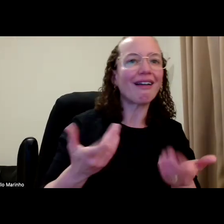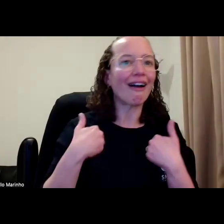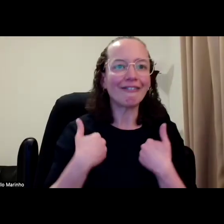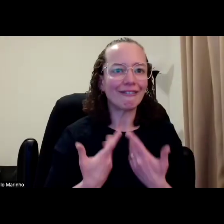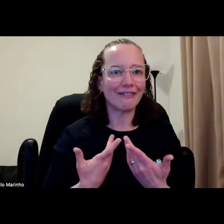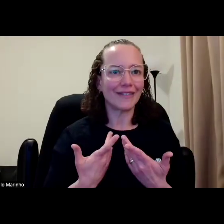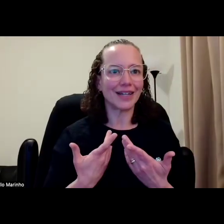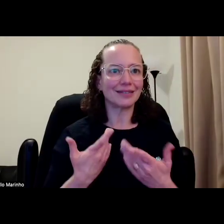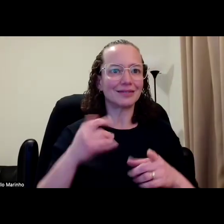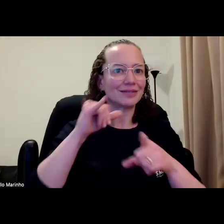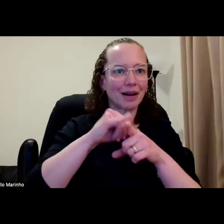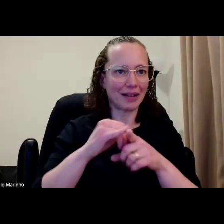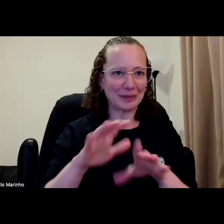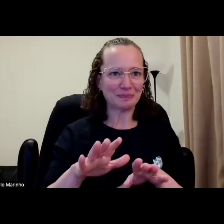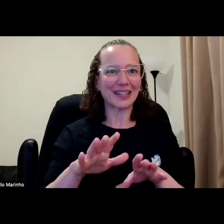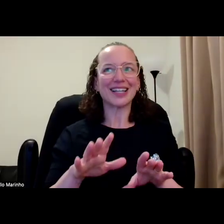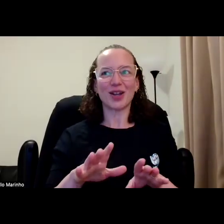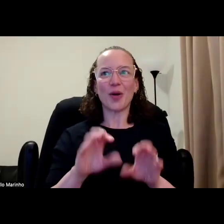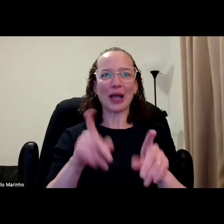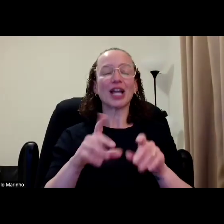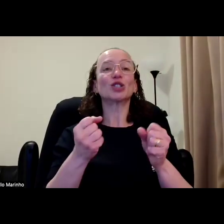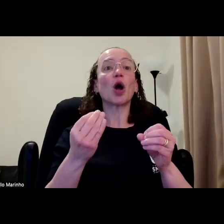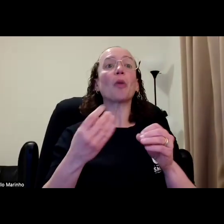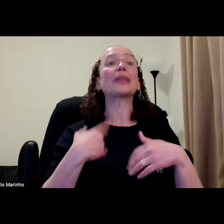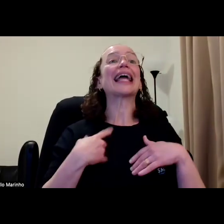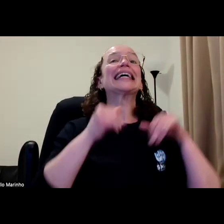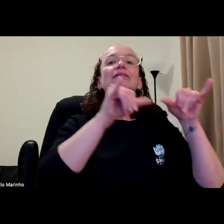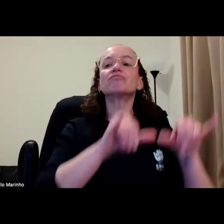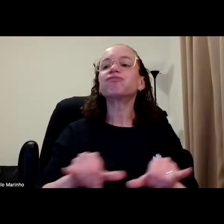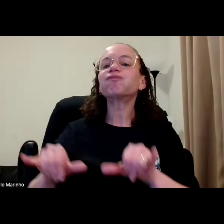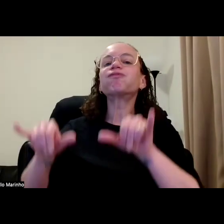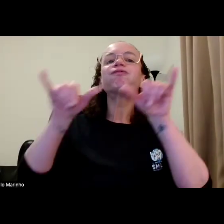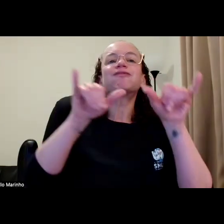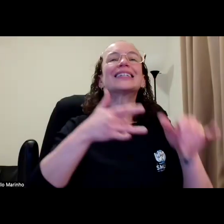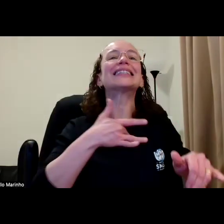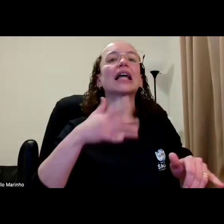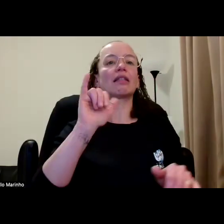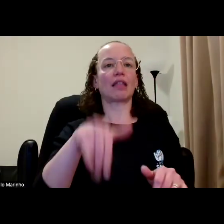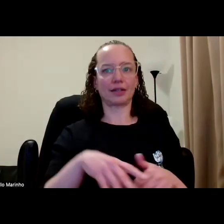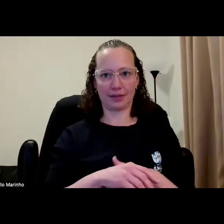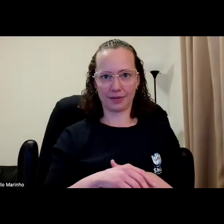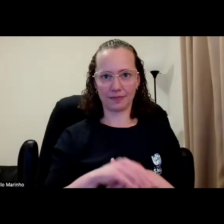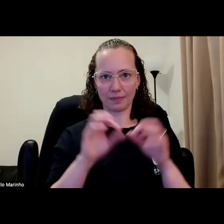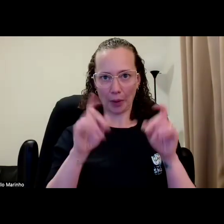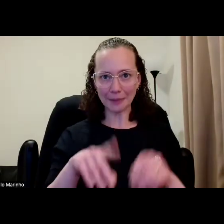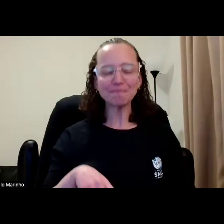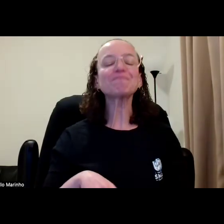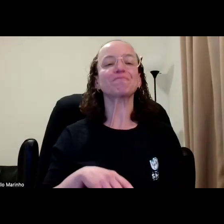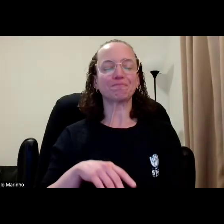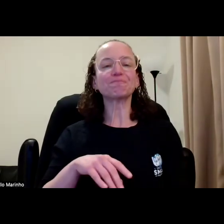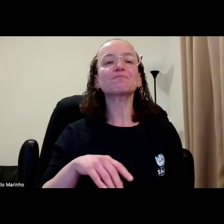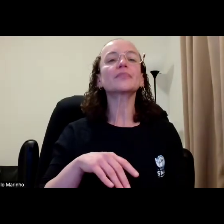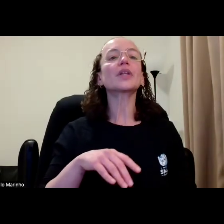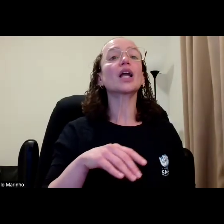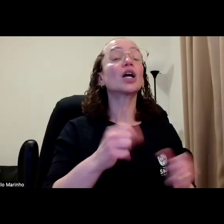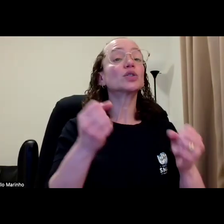they want to talk about it. They have their own terminology in each office. So it is